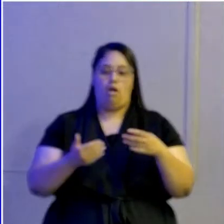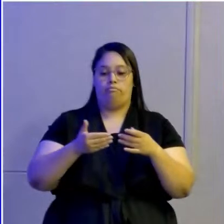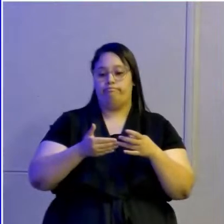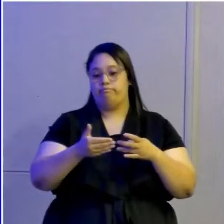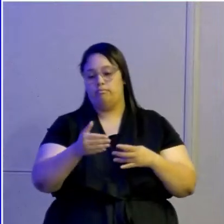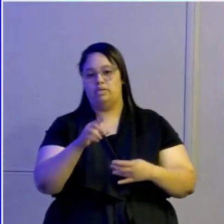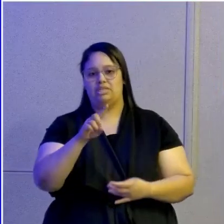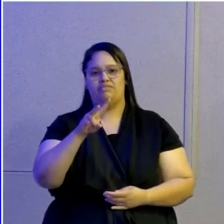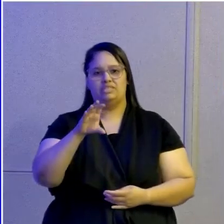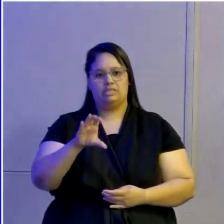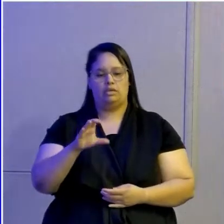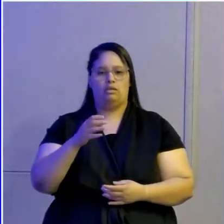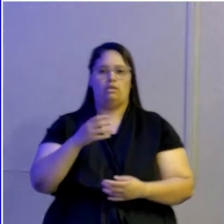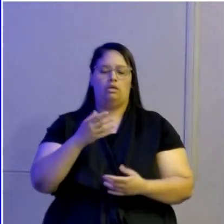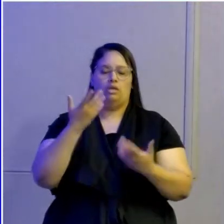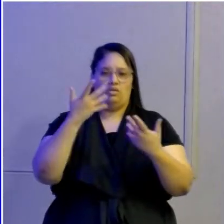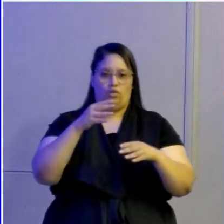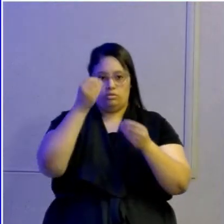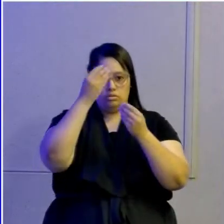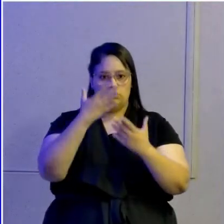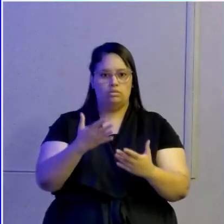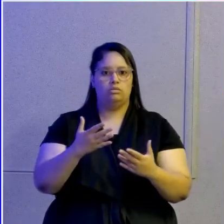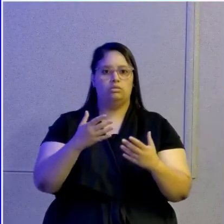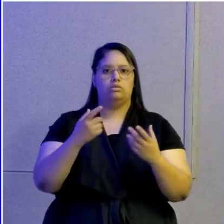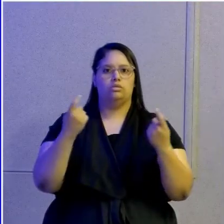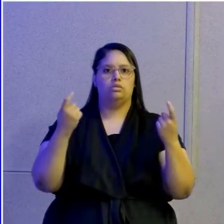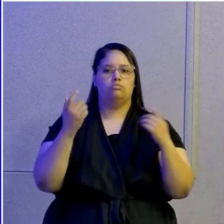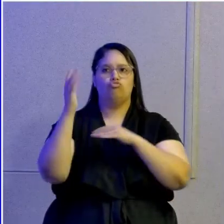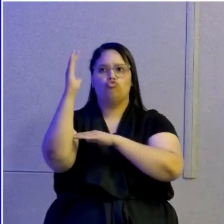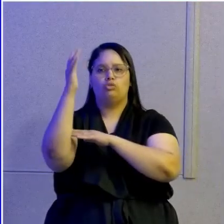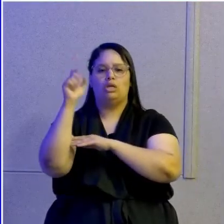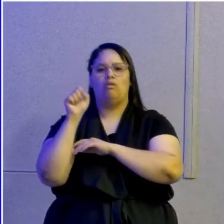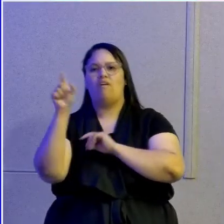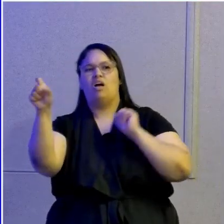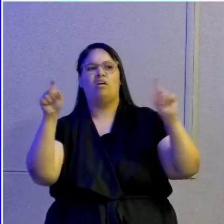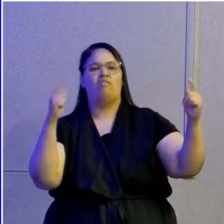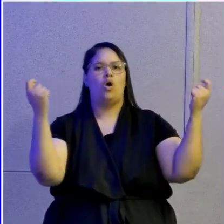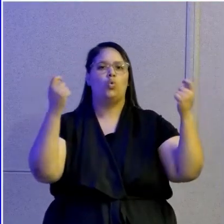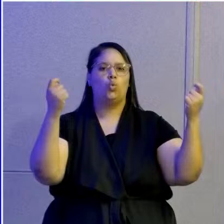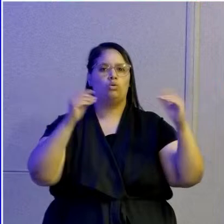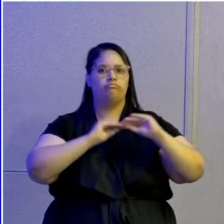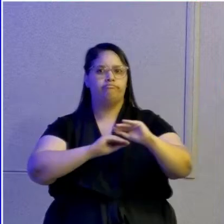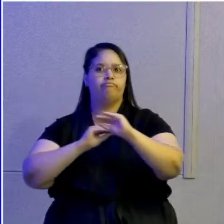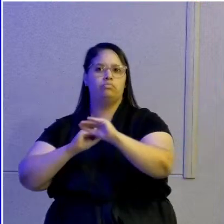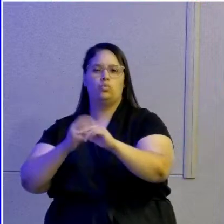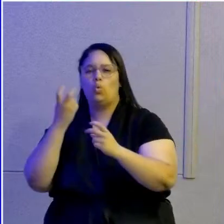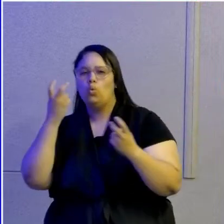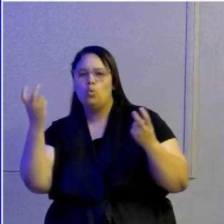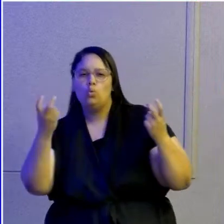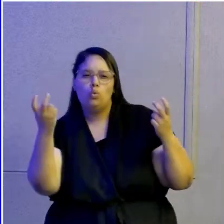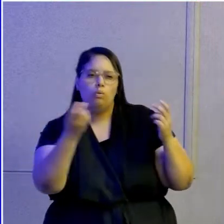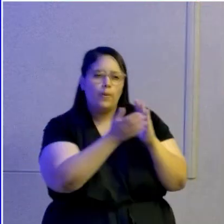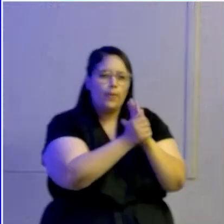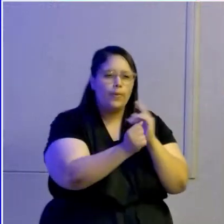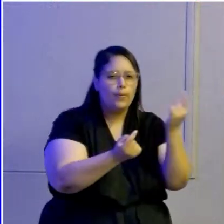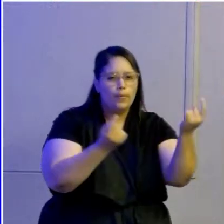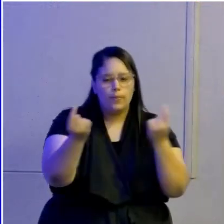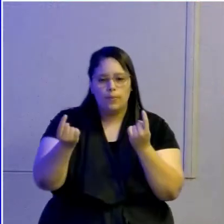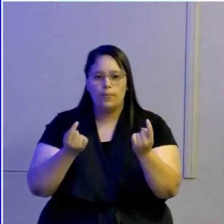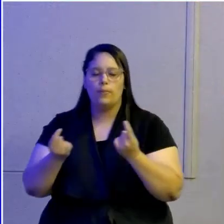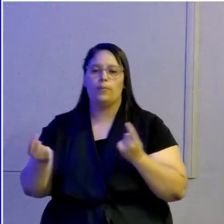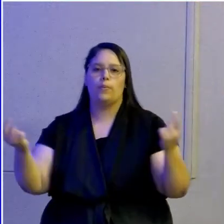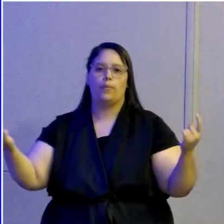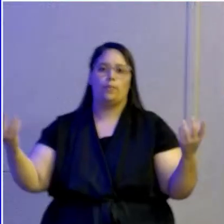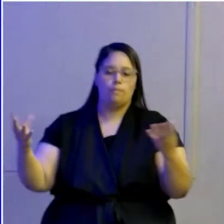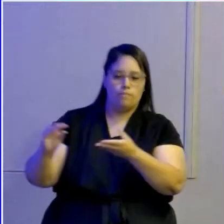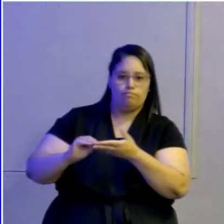the DVC said, to the trees in the rural area, to find the rough diamonds, to make sure that we get them through, all the